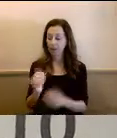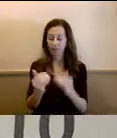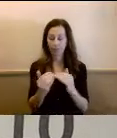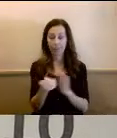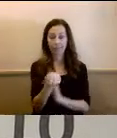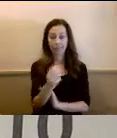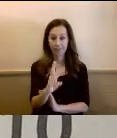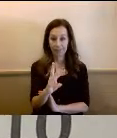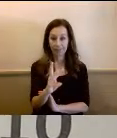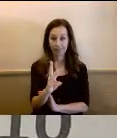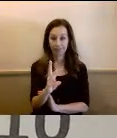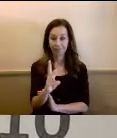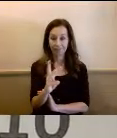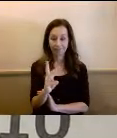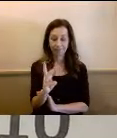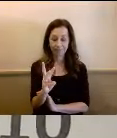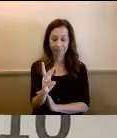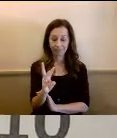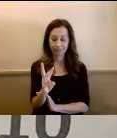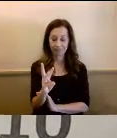equals 16.